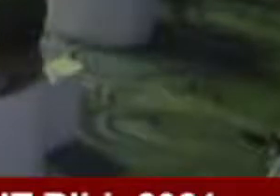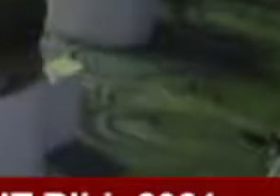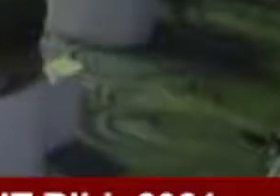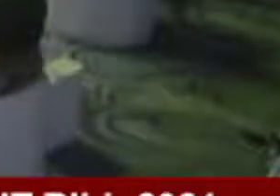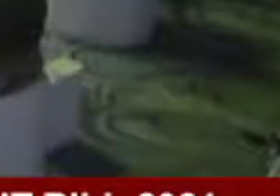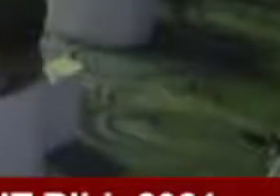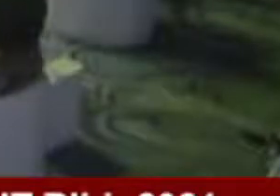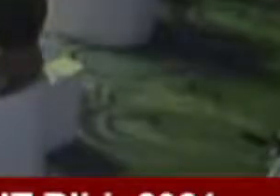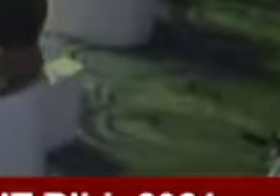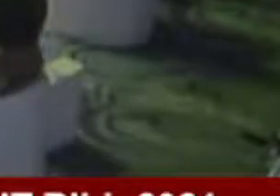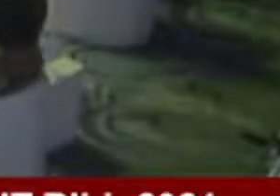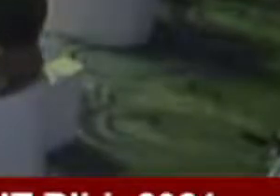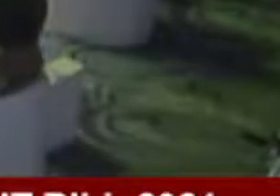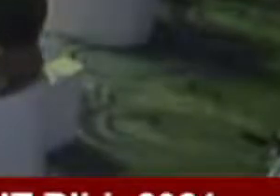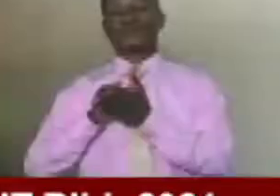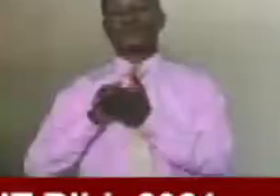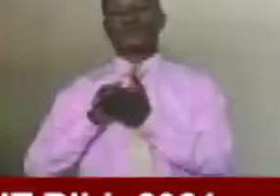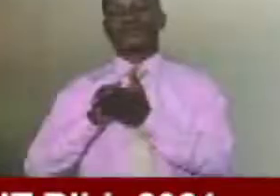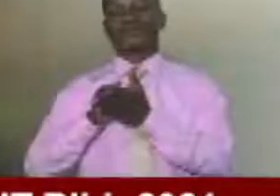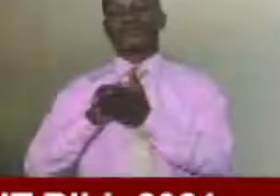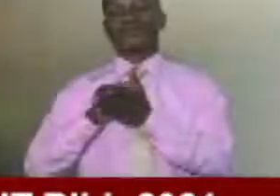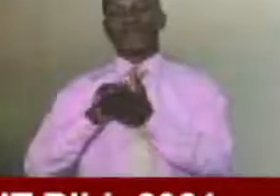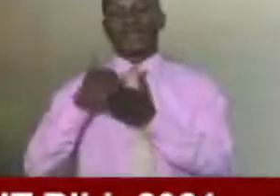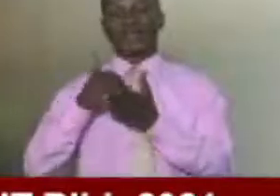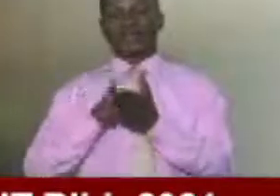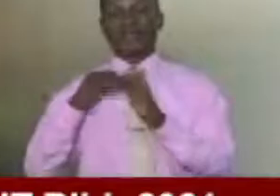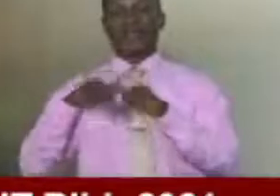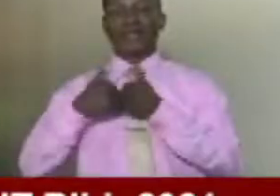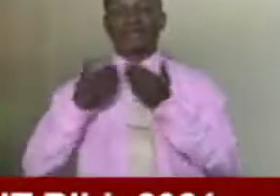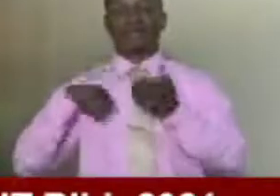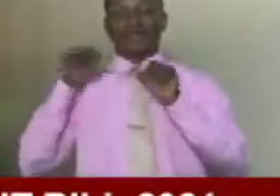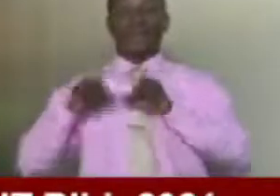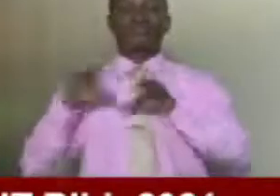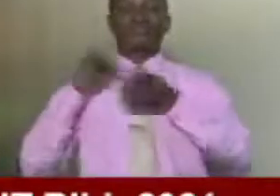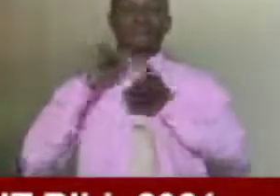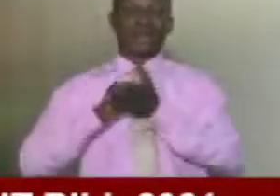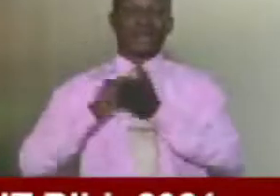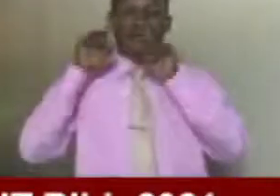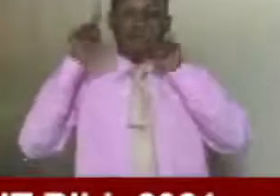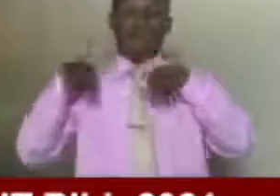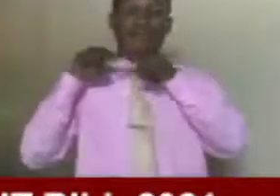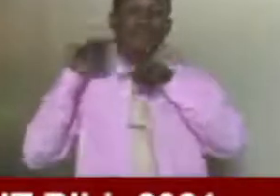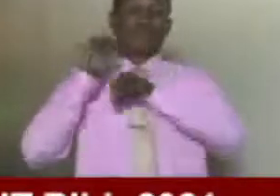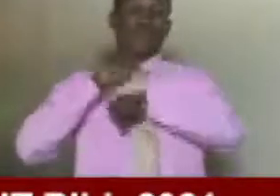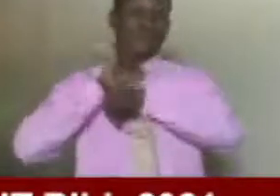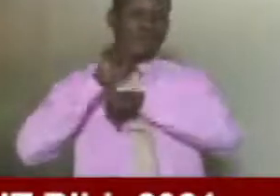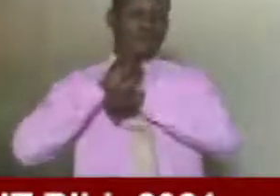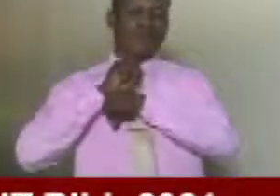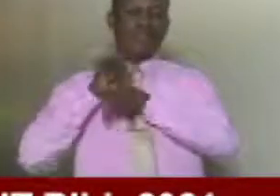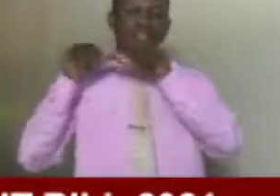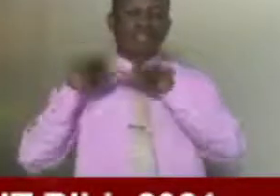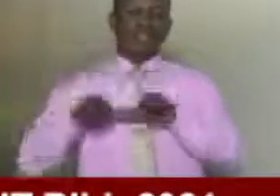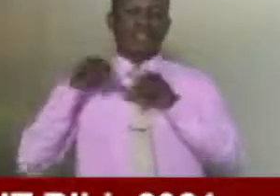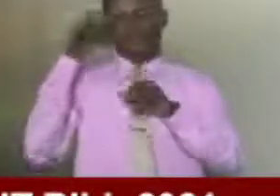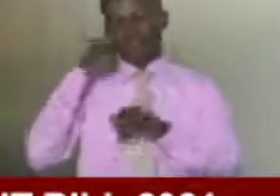important that really we have a new legal framework for the preparations and conducts of the 2023